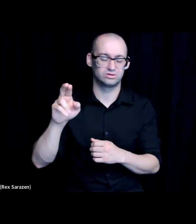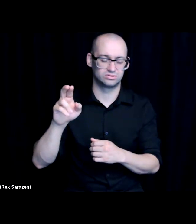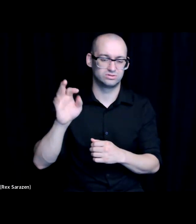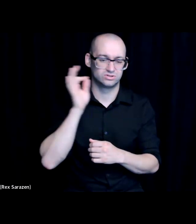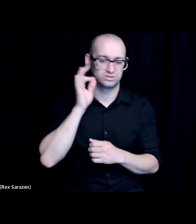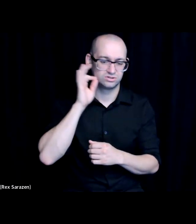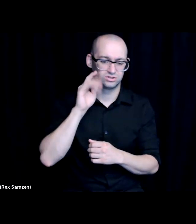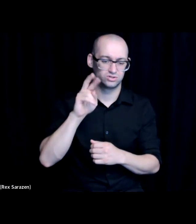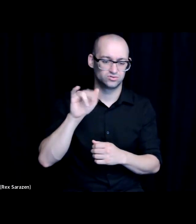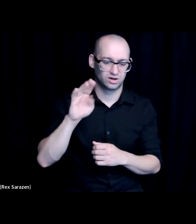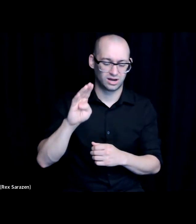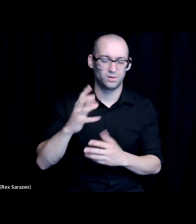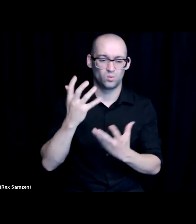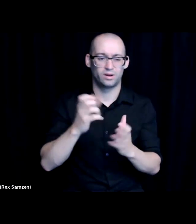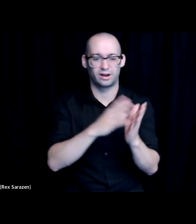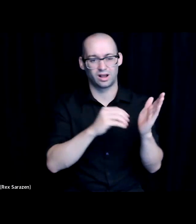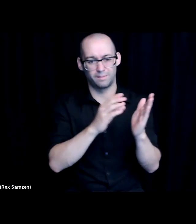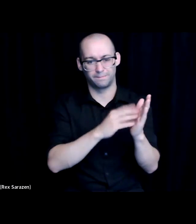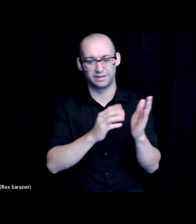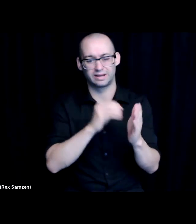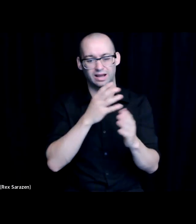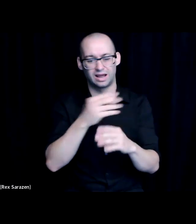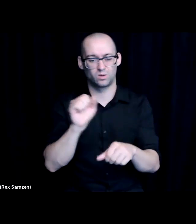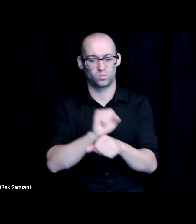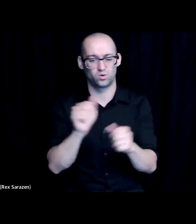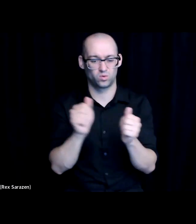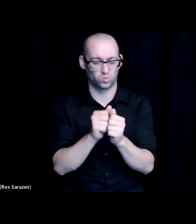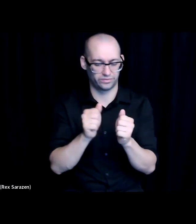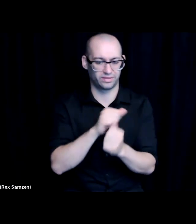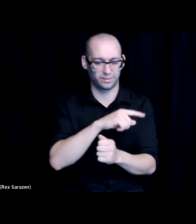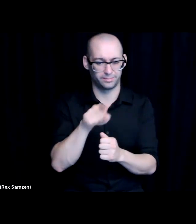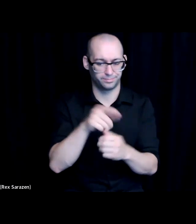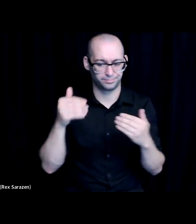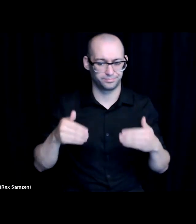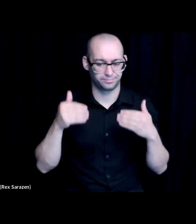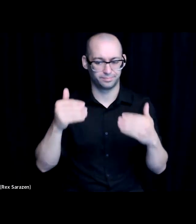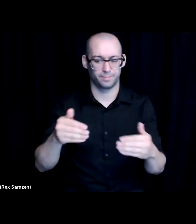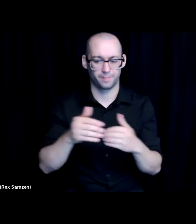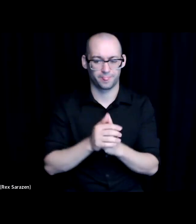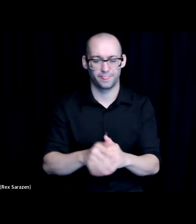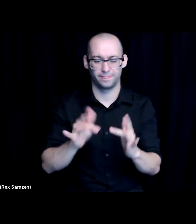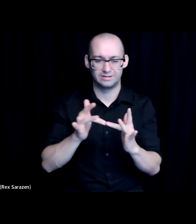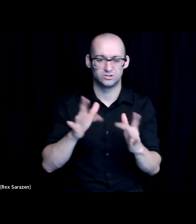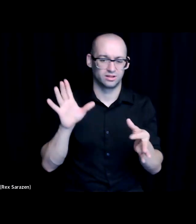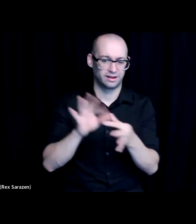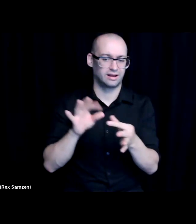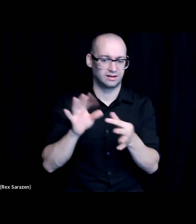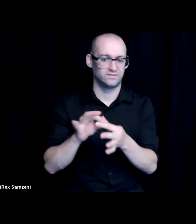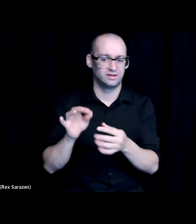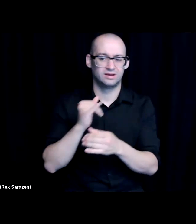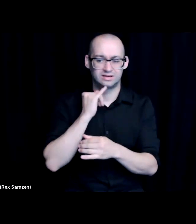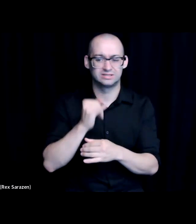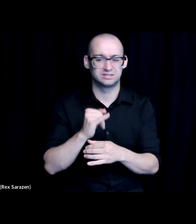replicate and partner with Stanford on that program as well. Of course, then digital connectivity would be